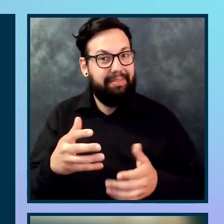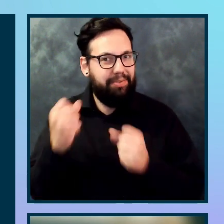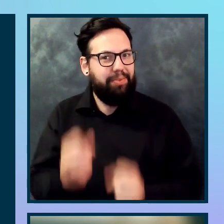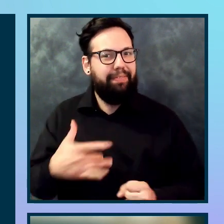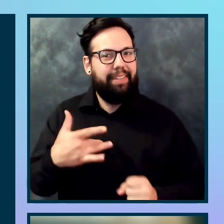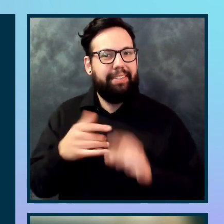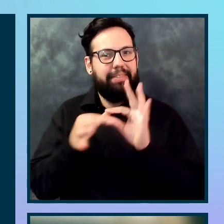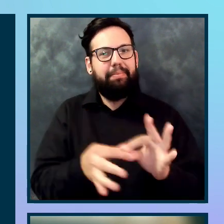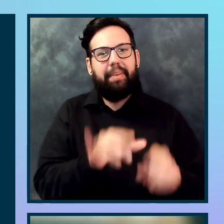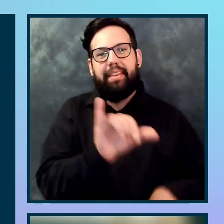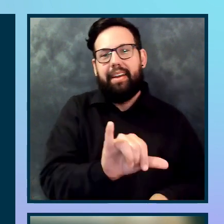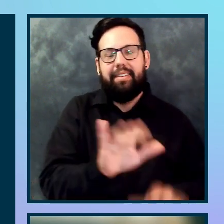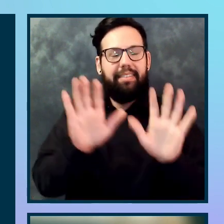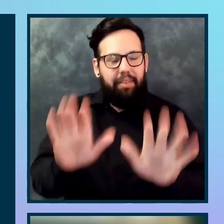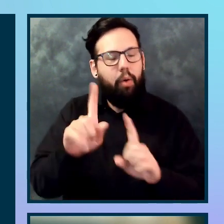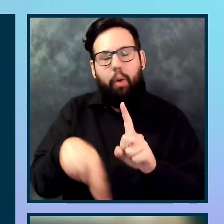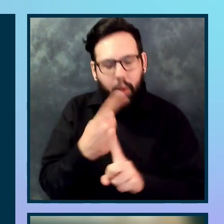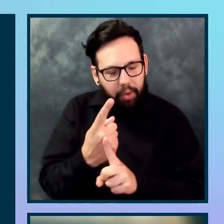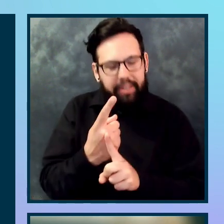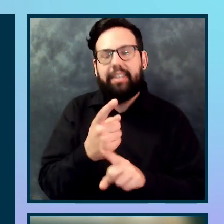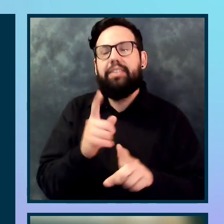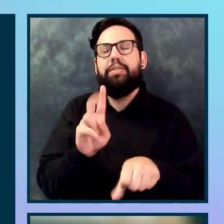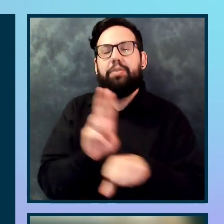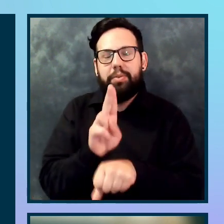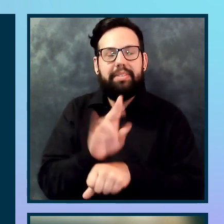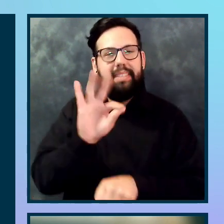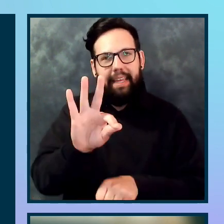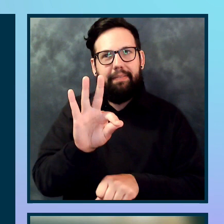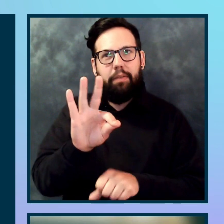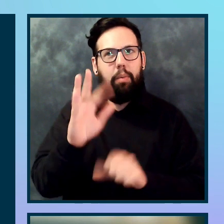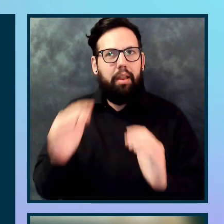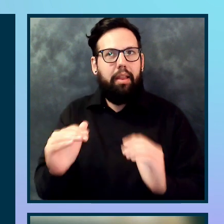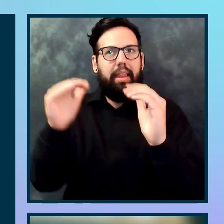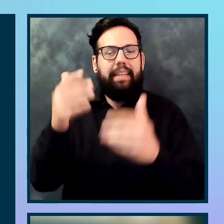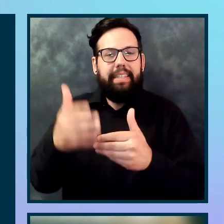Seriously, only ever use it if it's going to make the app easier, more logical to navigate.